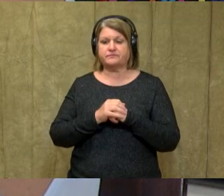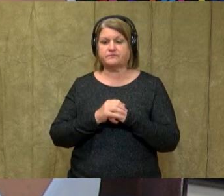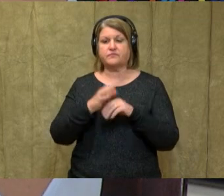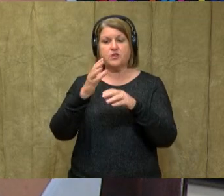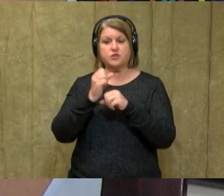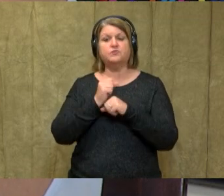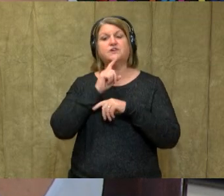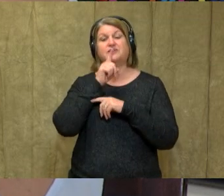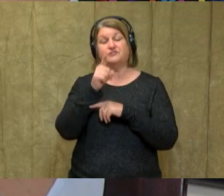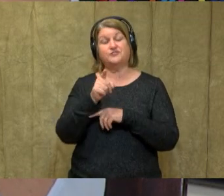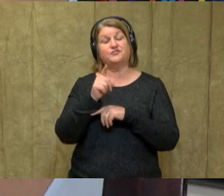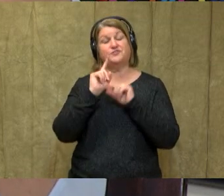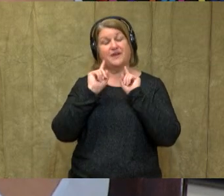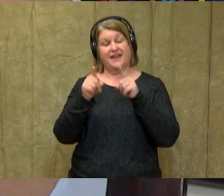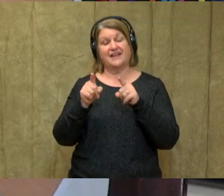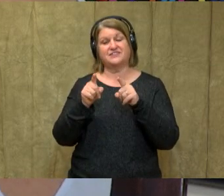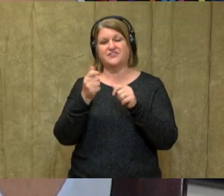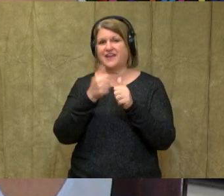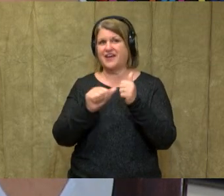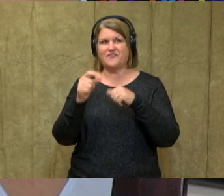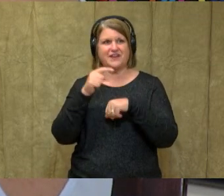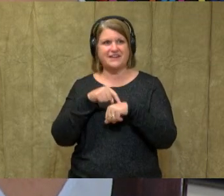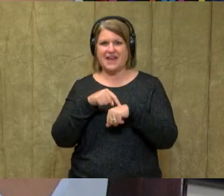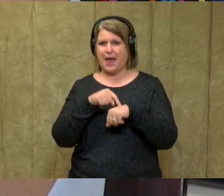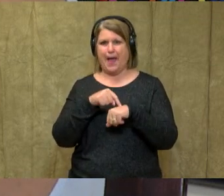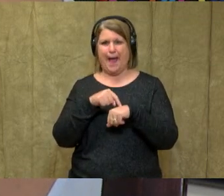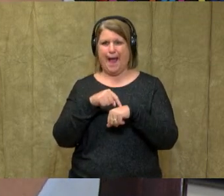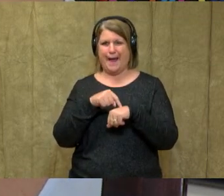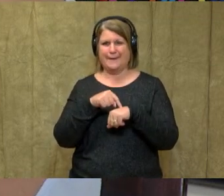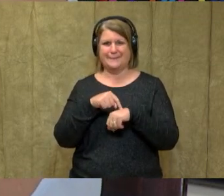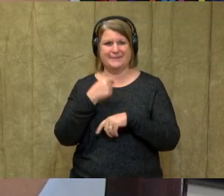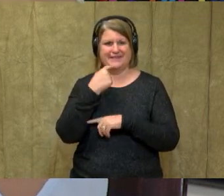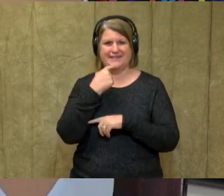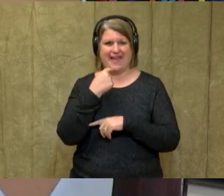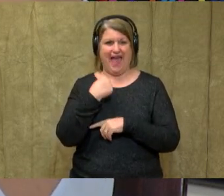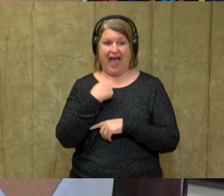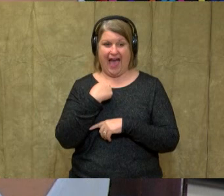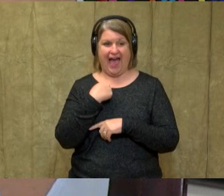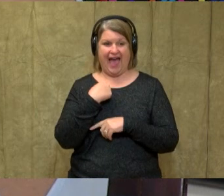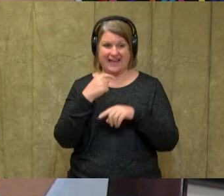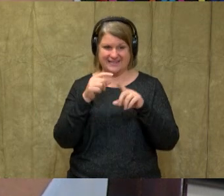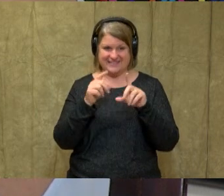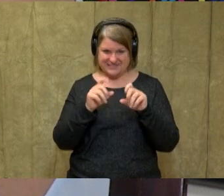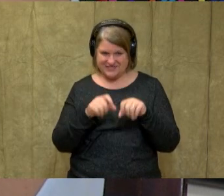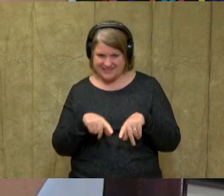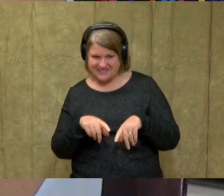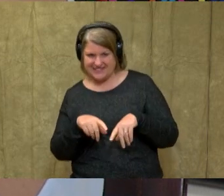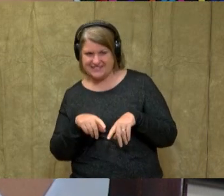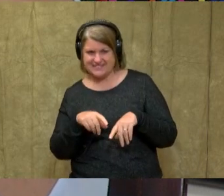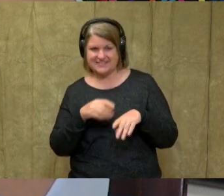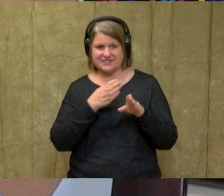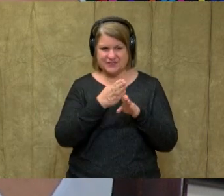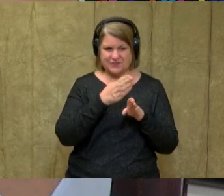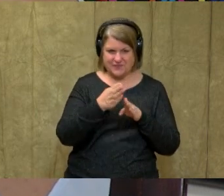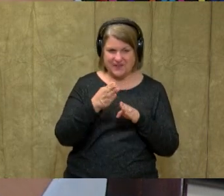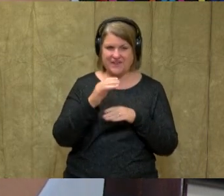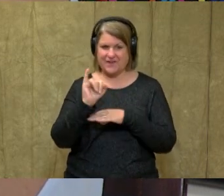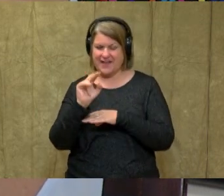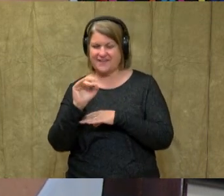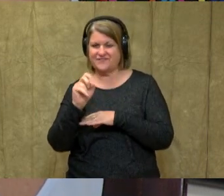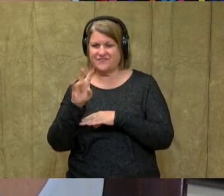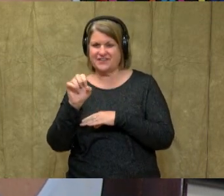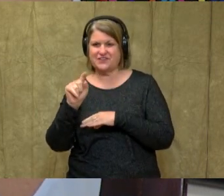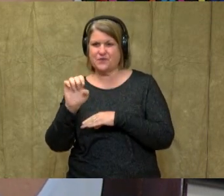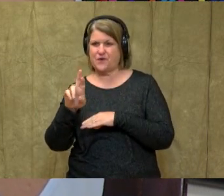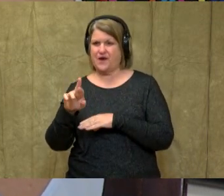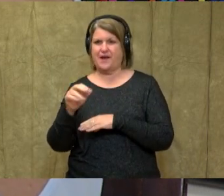true answer of, every time I've done it, it says a counselor. It just, you chose wisely. Yes. So if you do